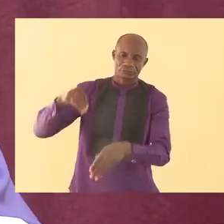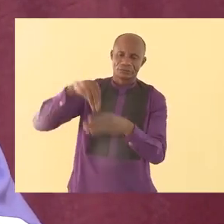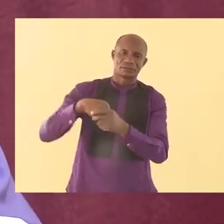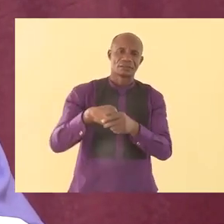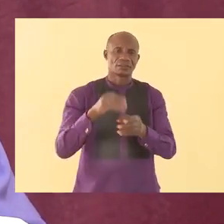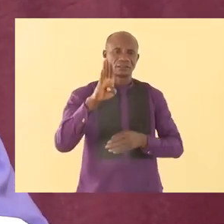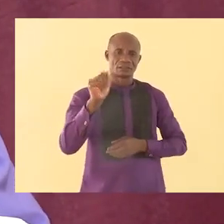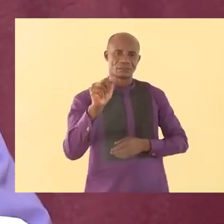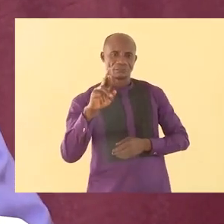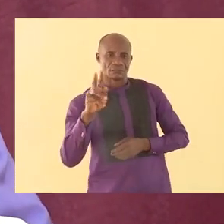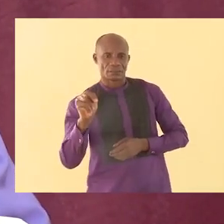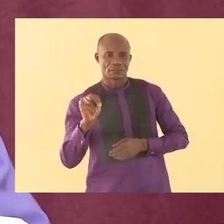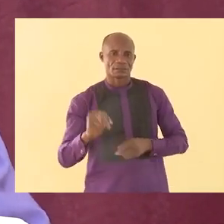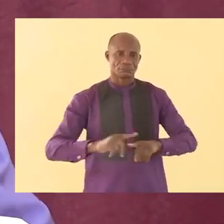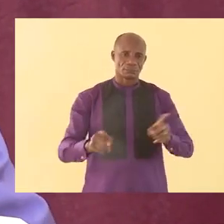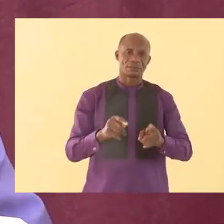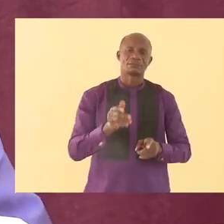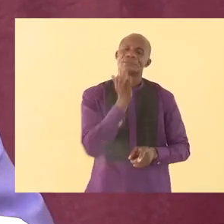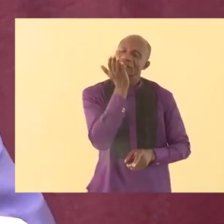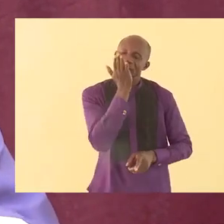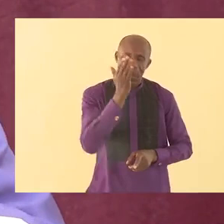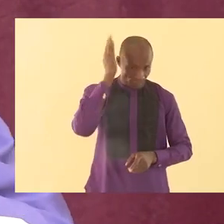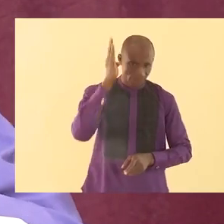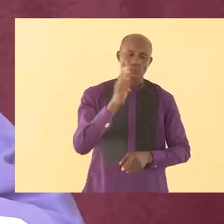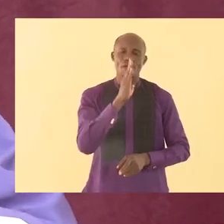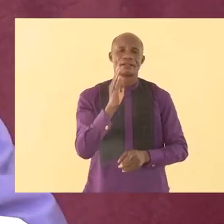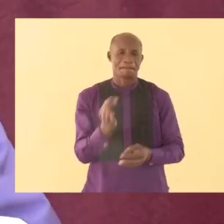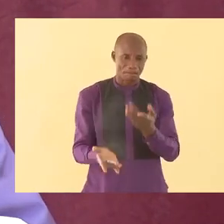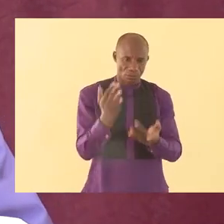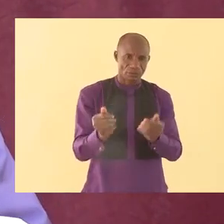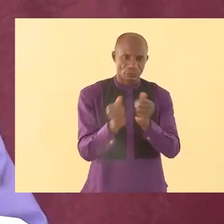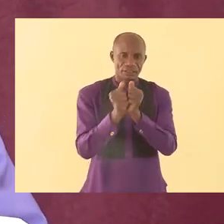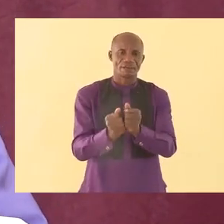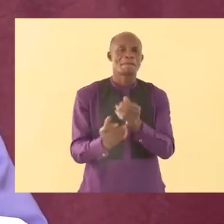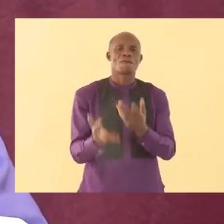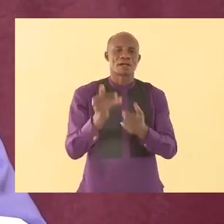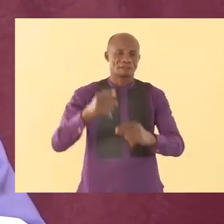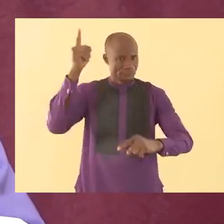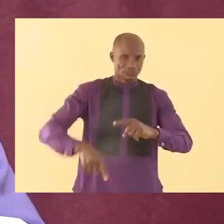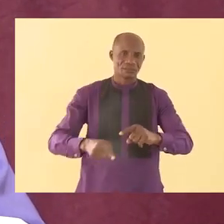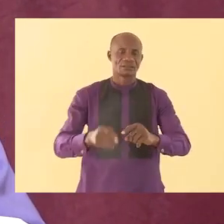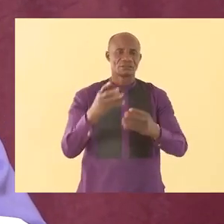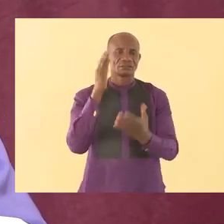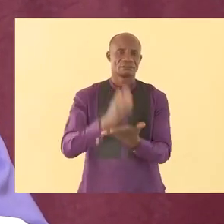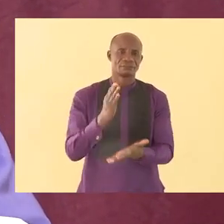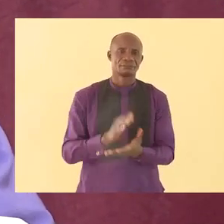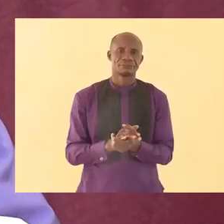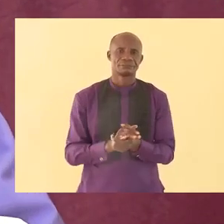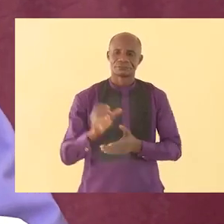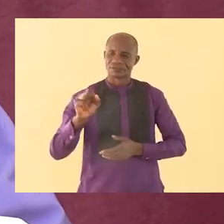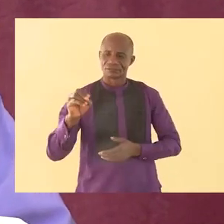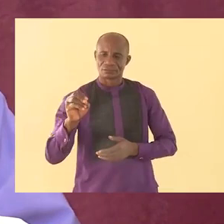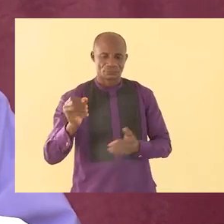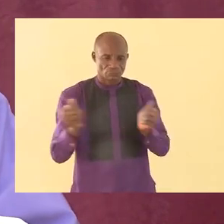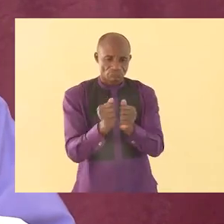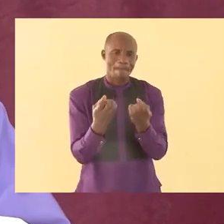granary. But the chaff he will burn with unquenchable fire." So